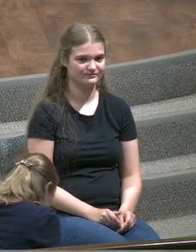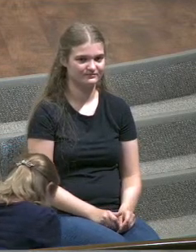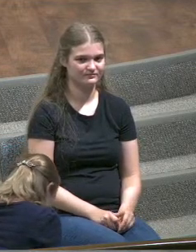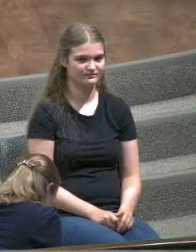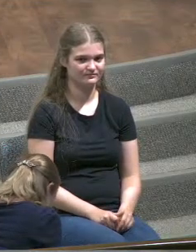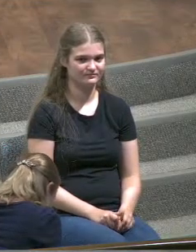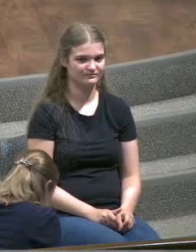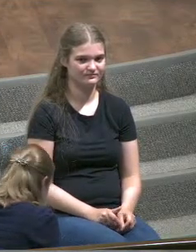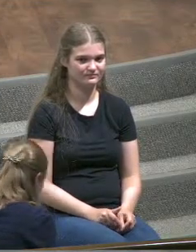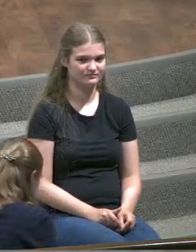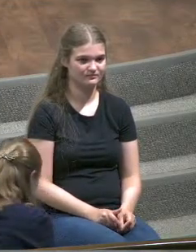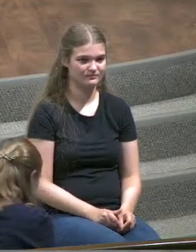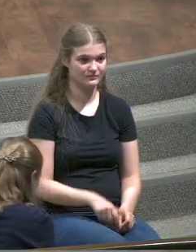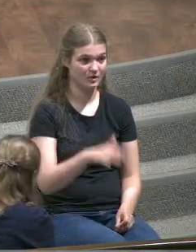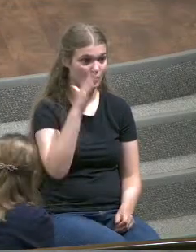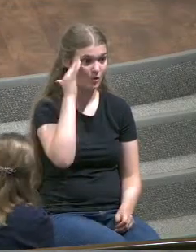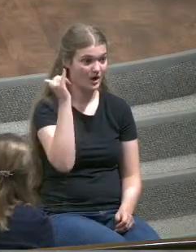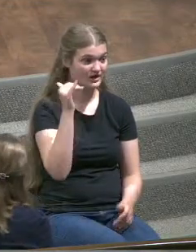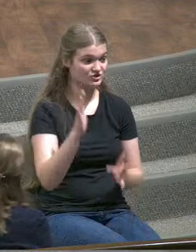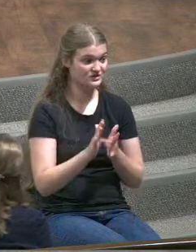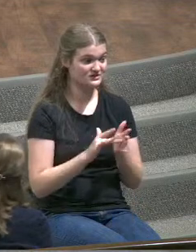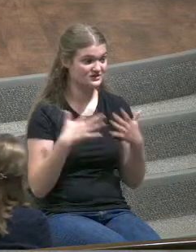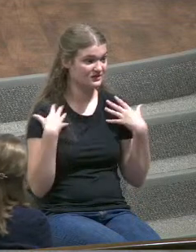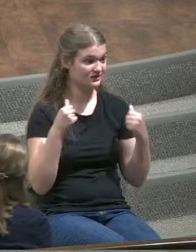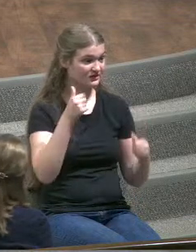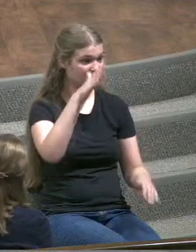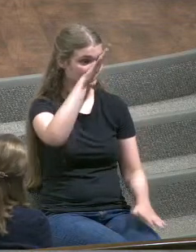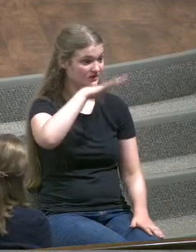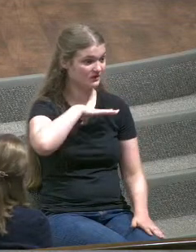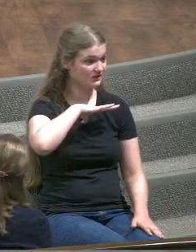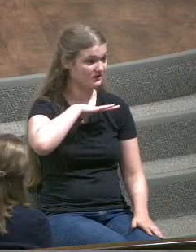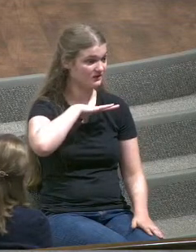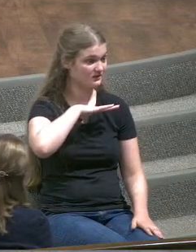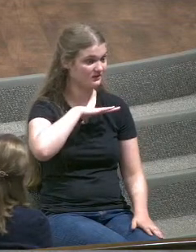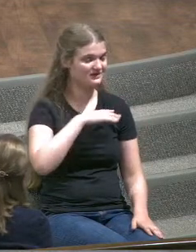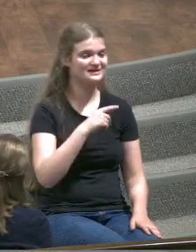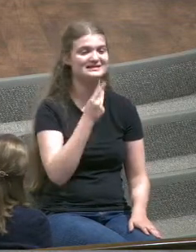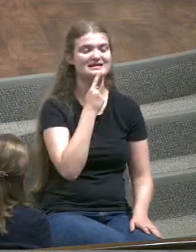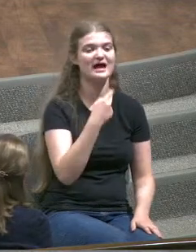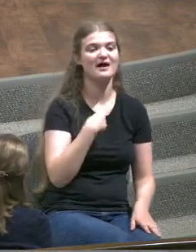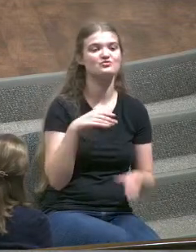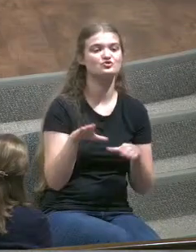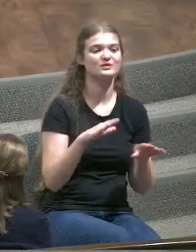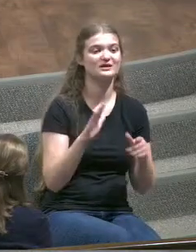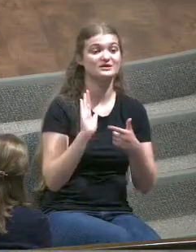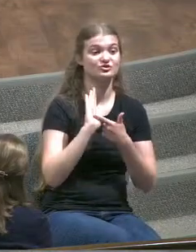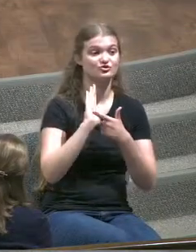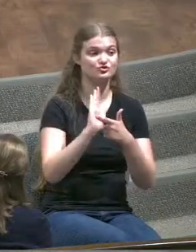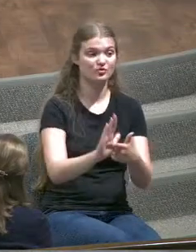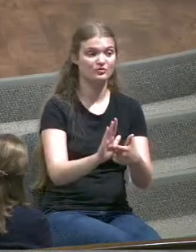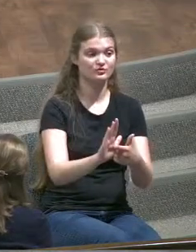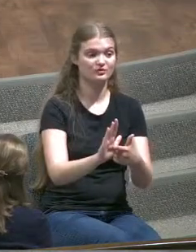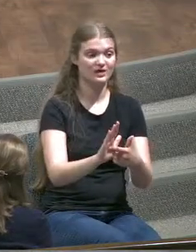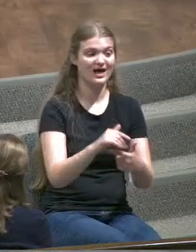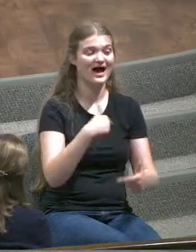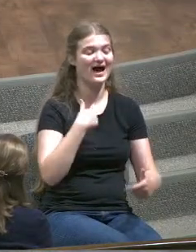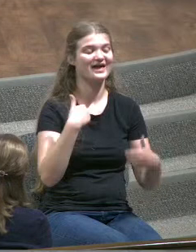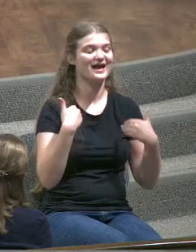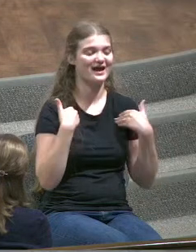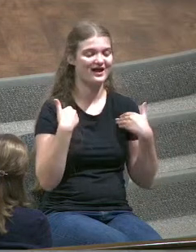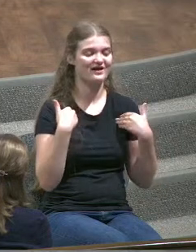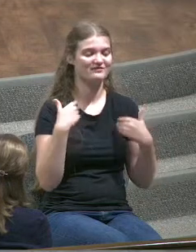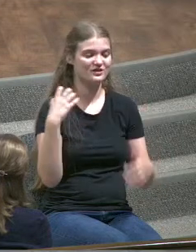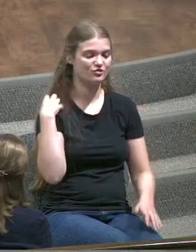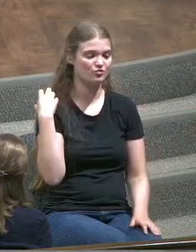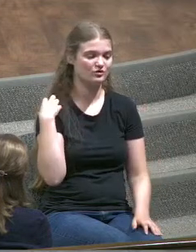sins. Why is he healing this man? He says, I'm doing it to show you that I do have the authority to